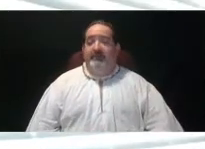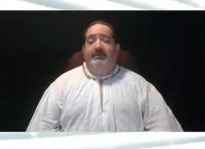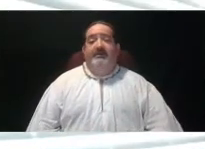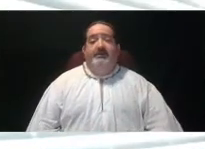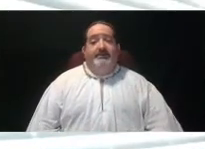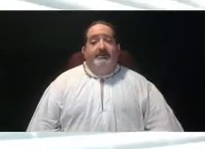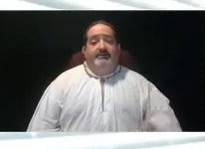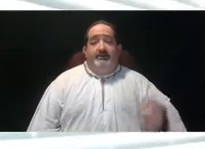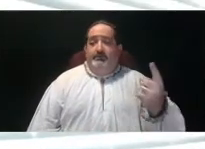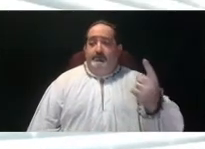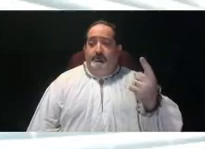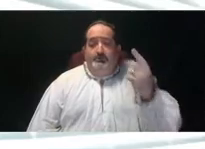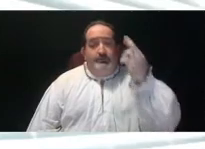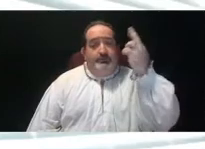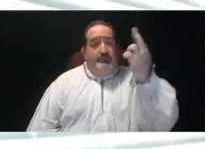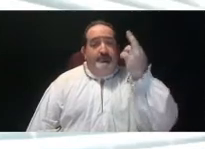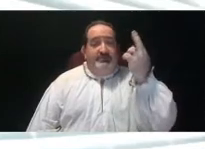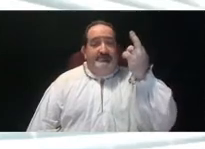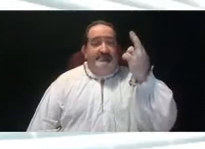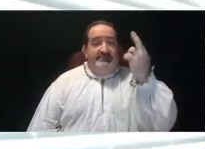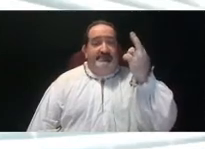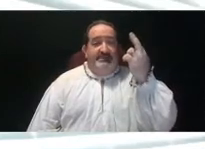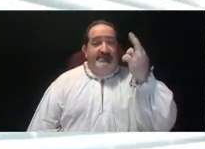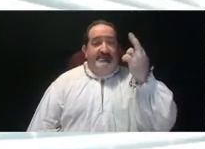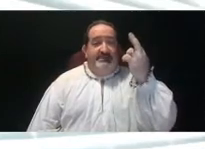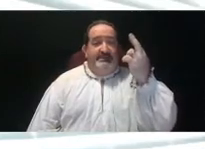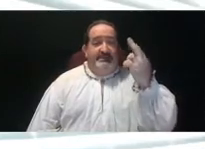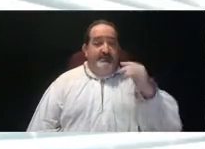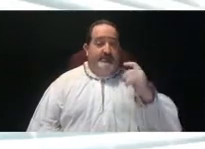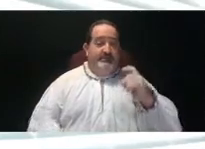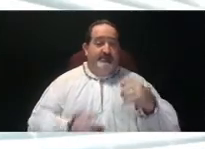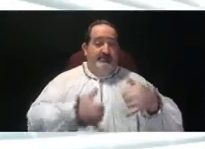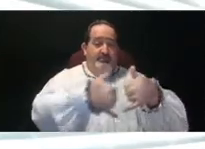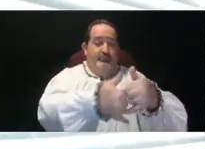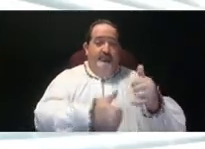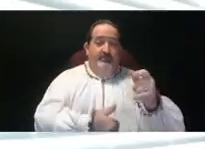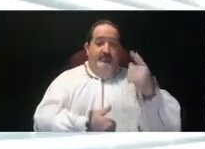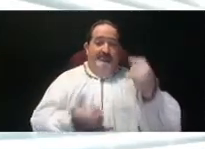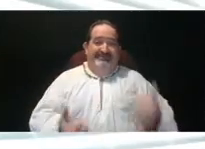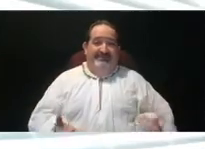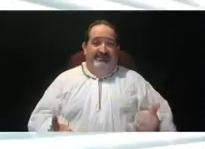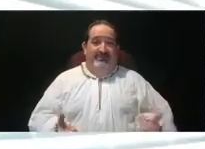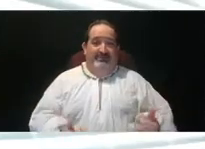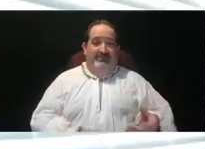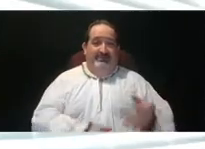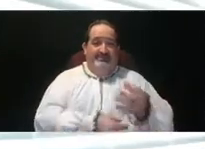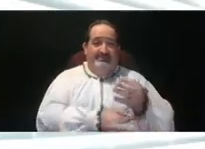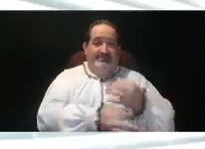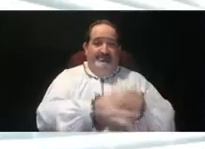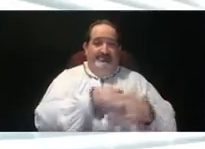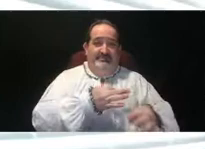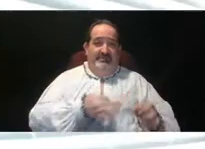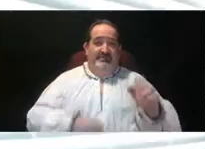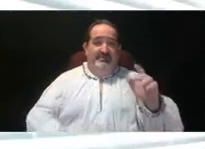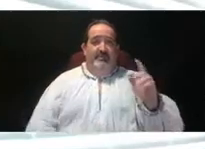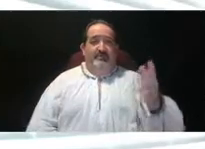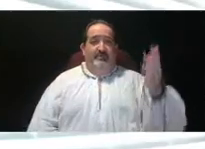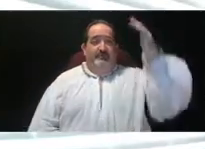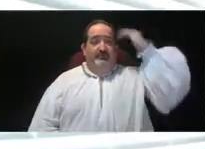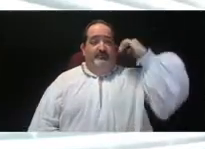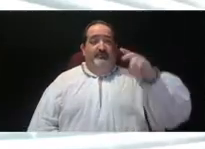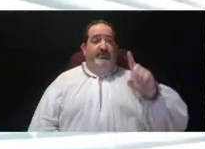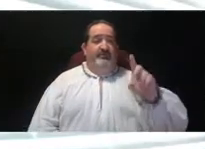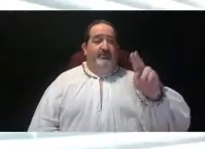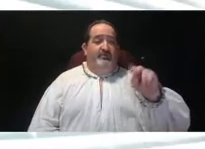one of the reasons that these awards are being presented now instead of when they were supposed to at